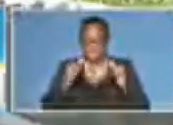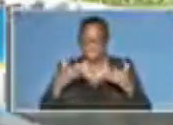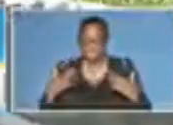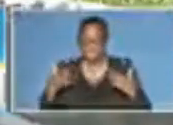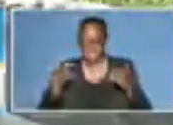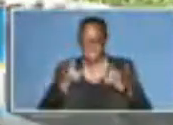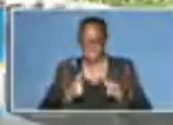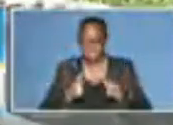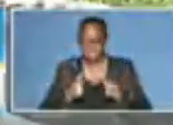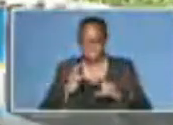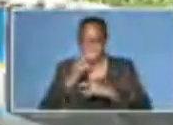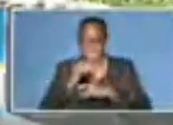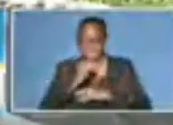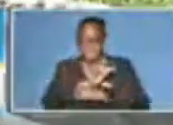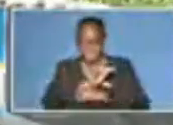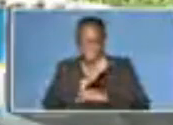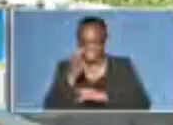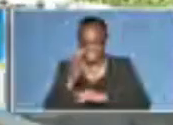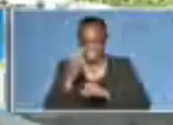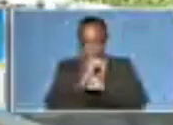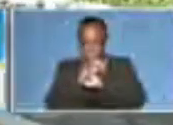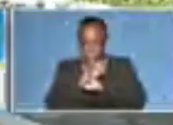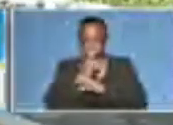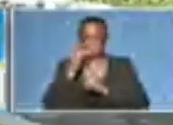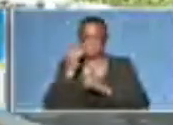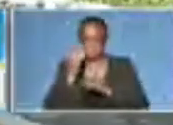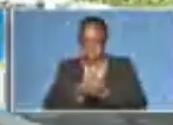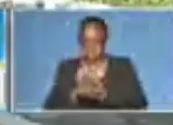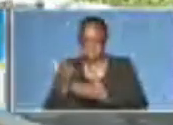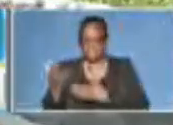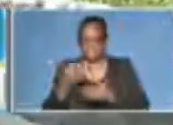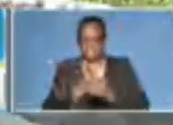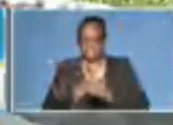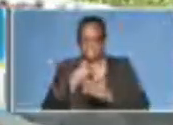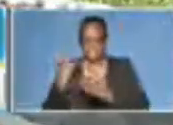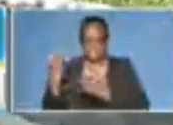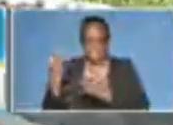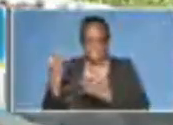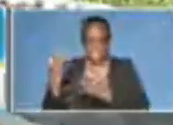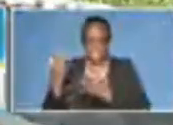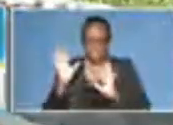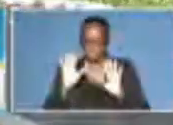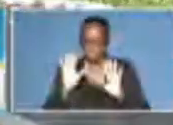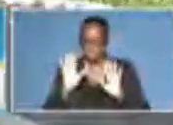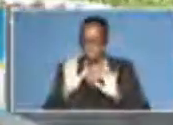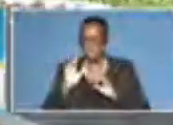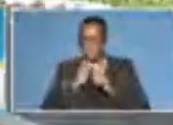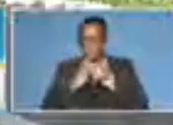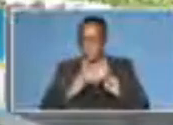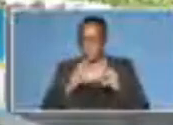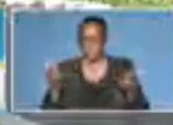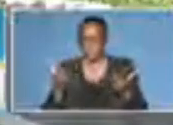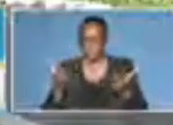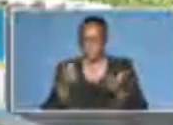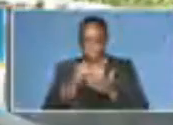the police need to arrest someone right there, the police is right there. There's no, oh, hold on, we have to go and call someone. No, everybody's right there.